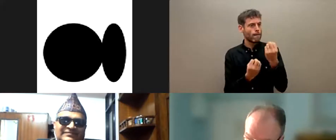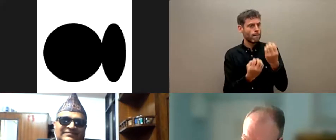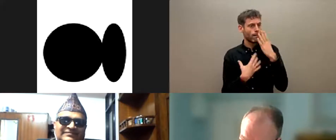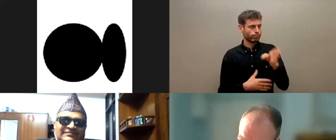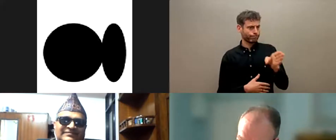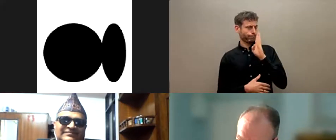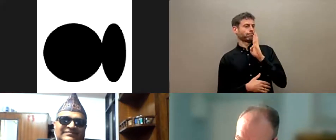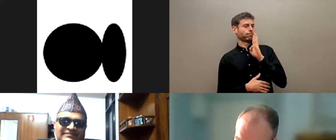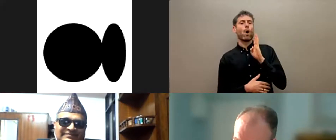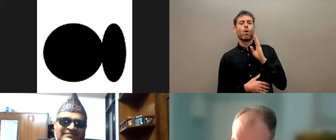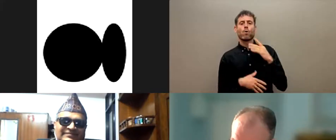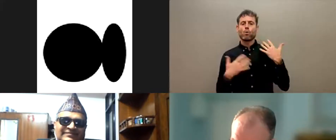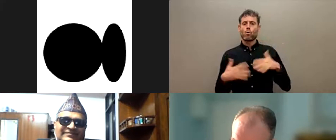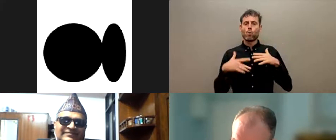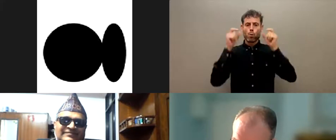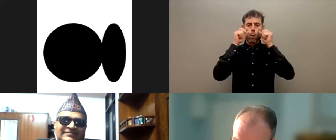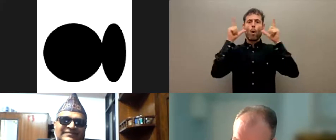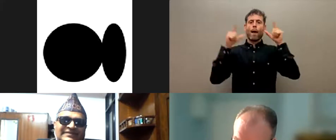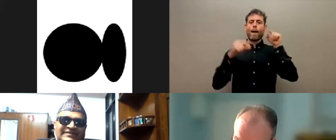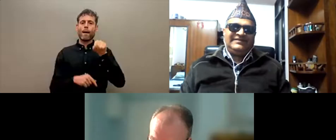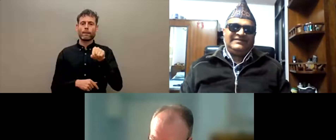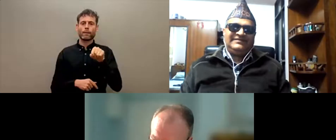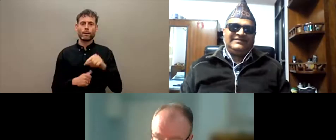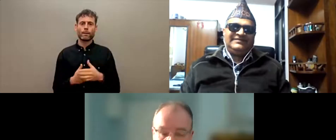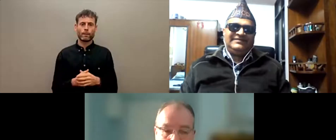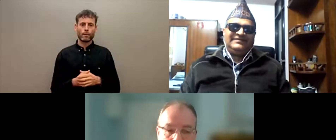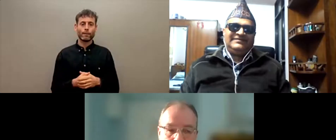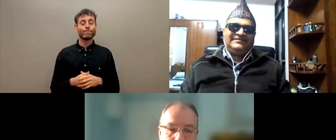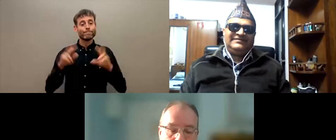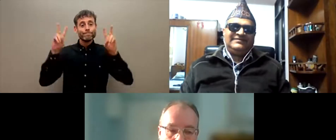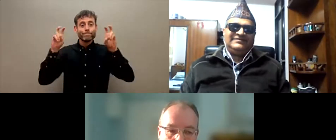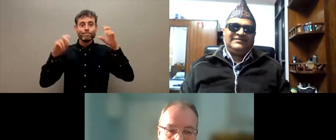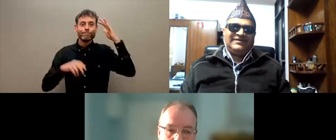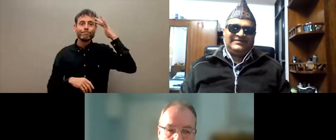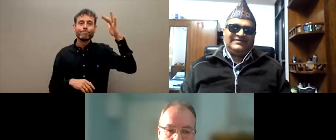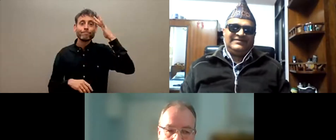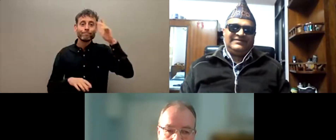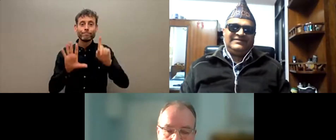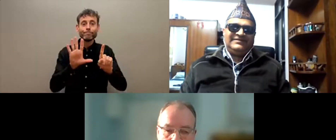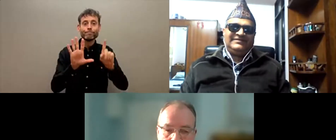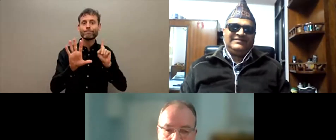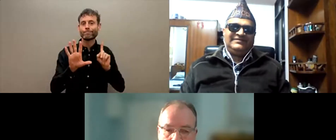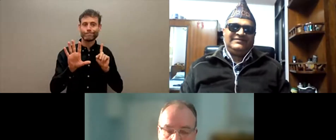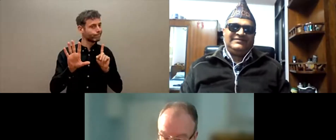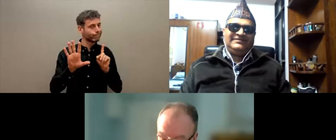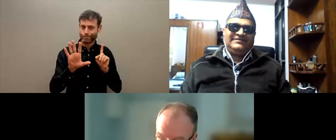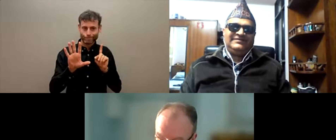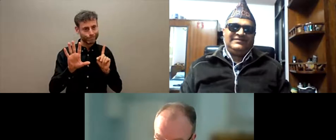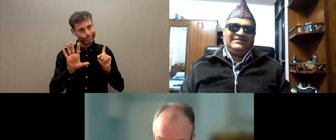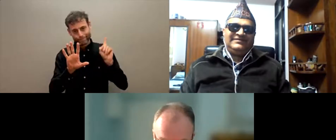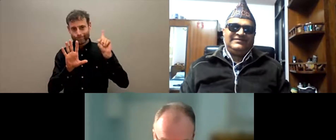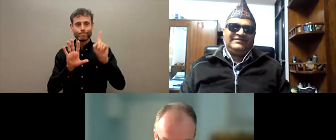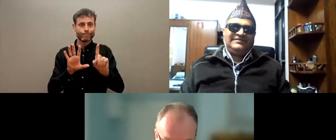so important, and I just again, nothing about us without us. Really, really